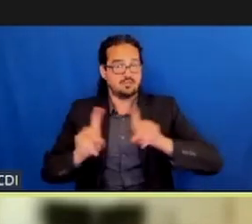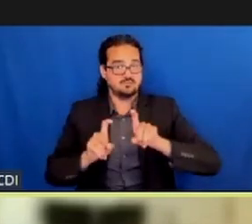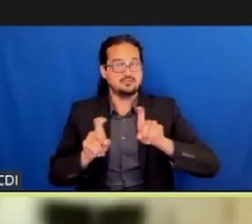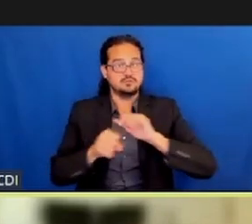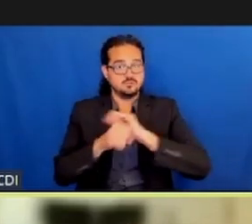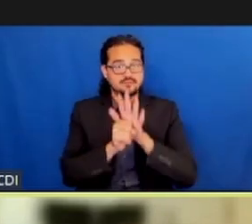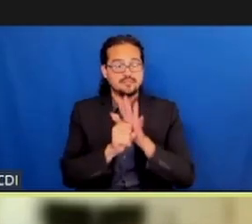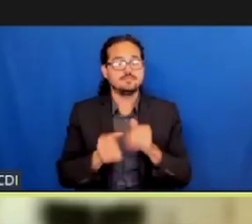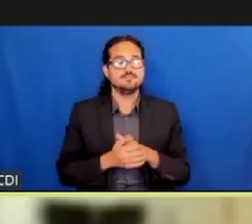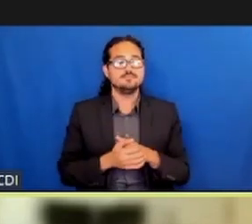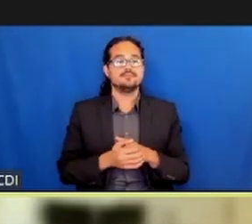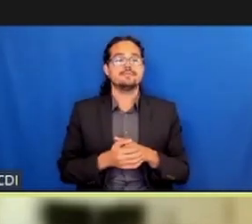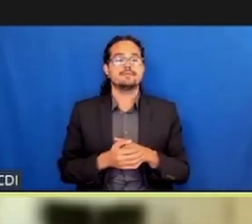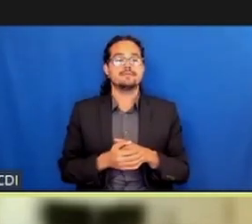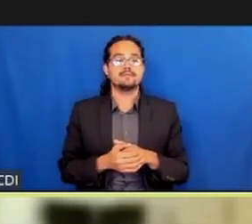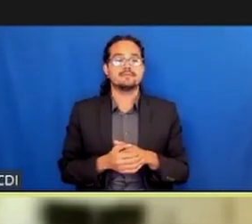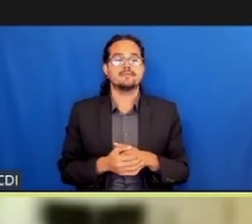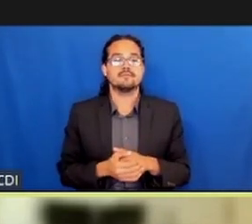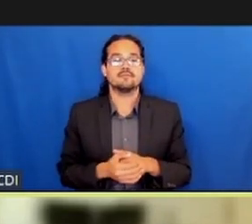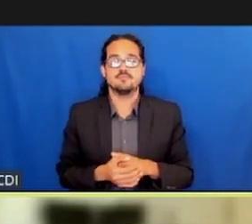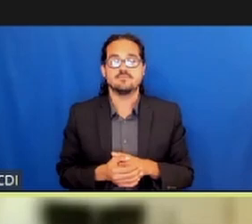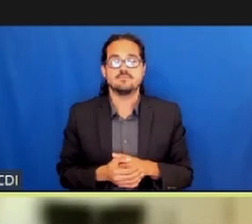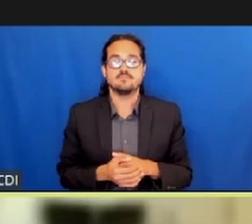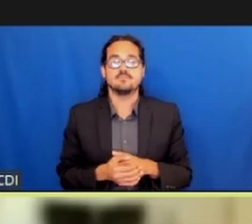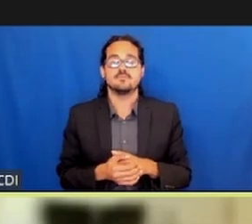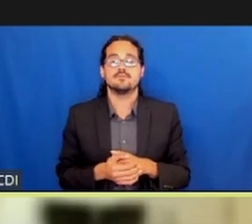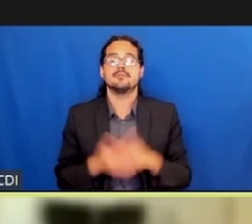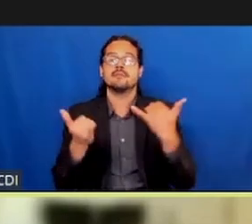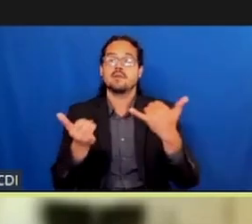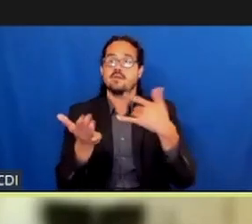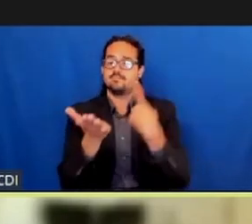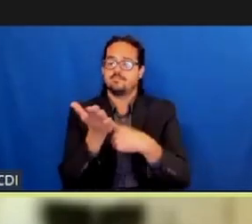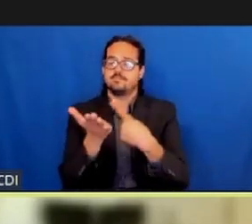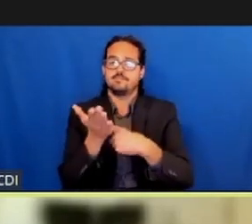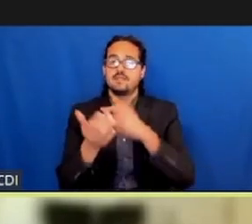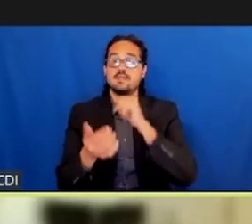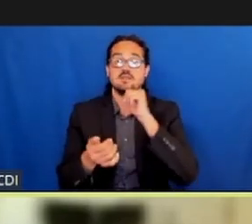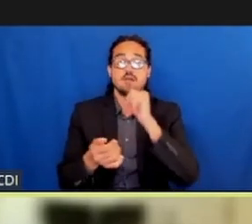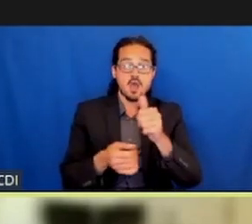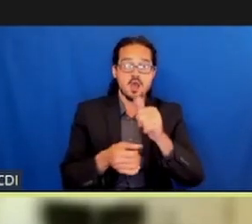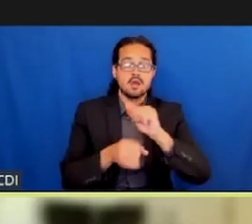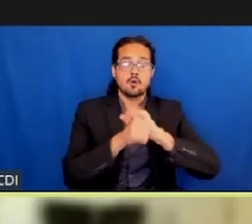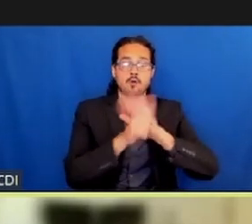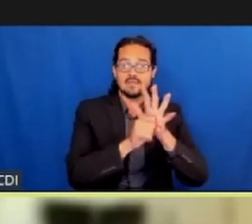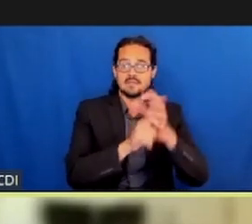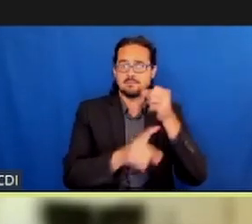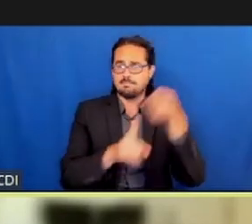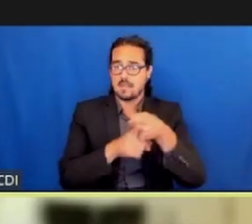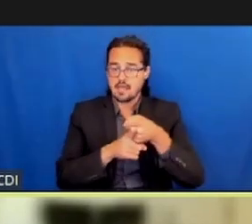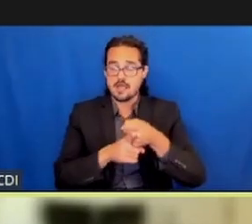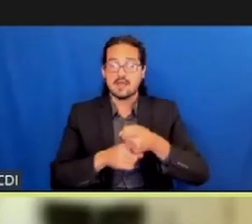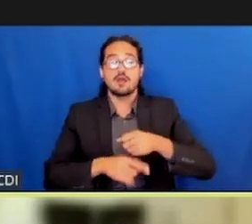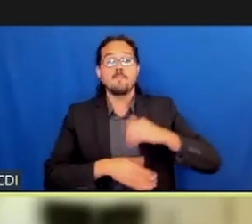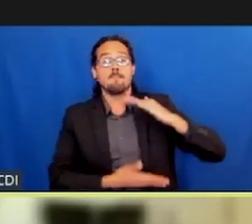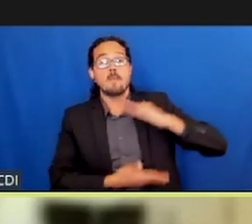some important stuff: mammograms, pap smears, colonoscopies, screening for important illnesses like diabetes and high blood pressure,